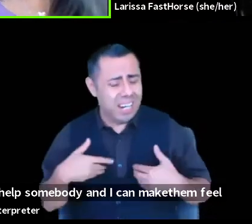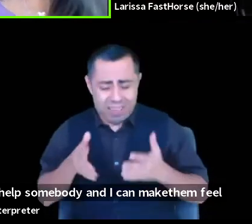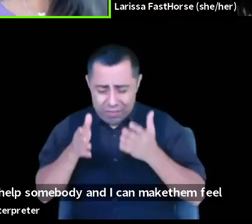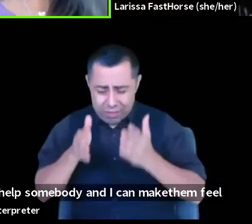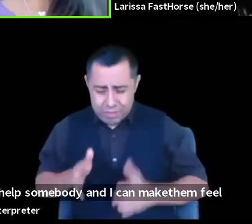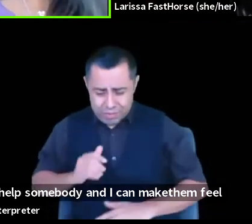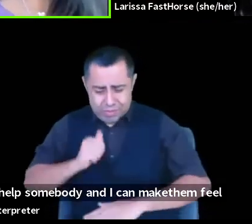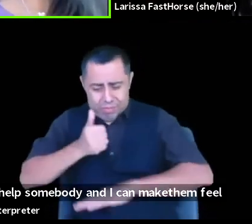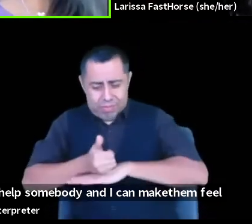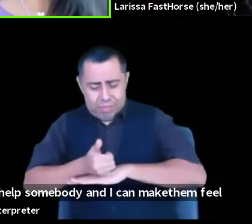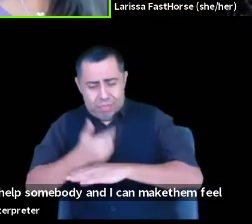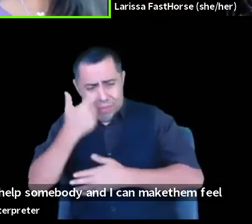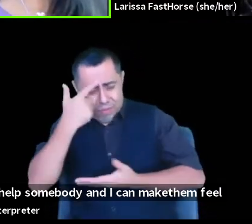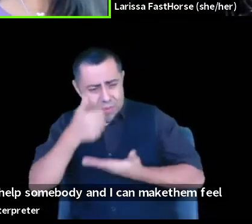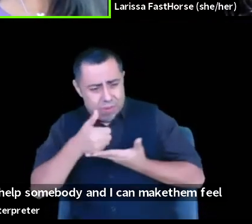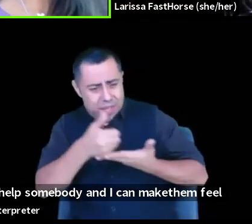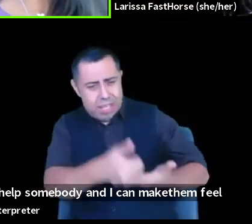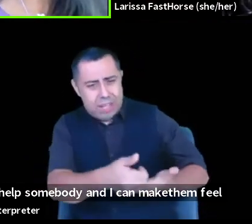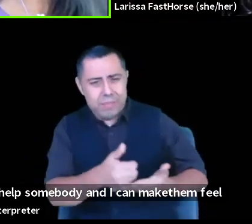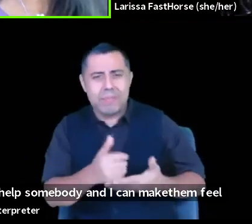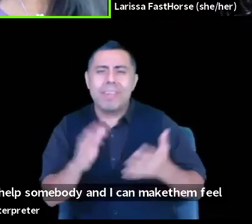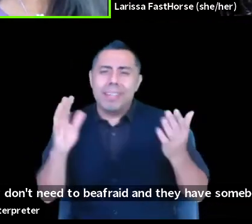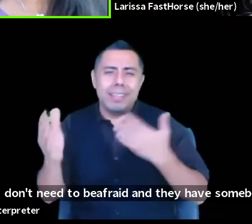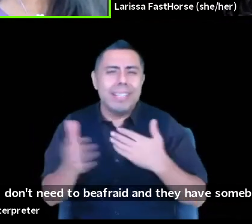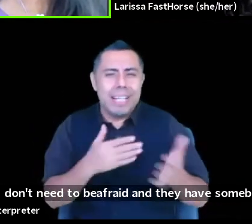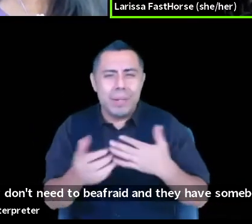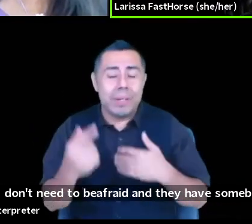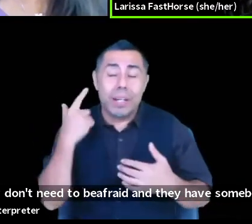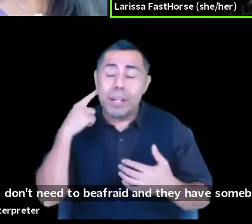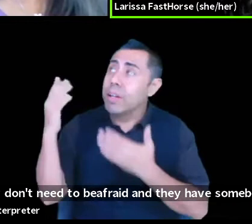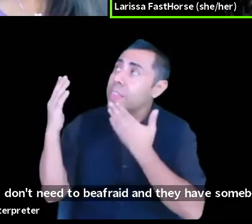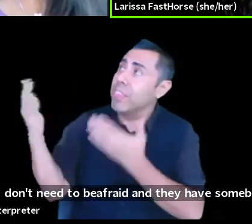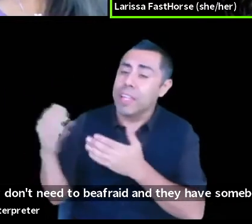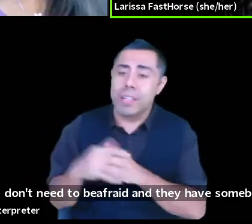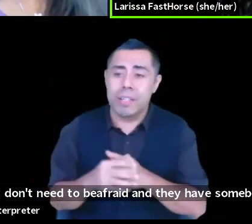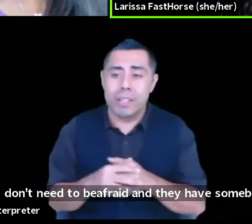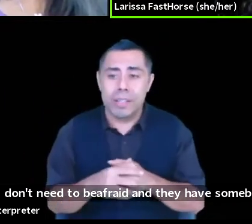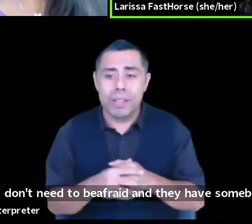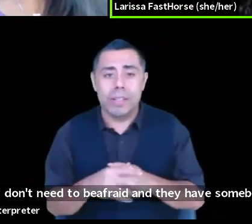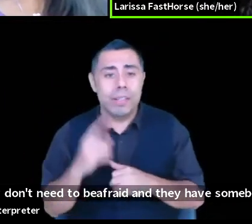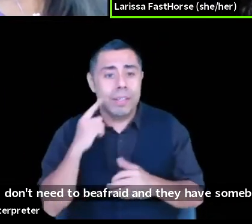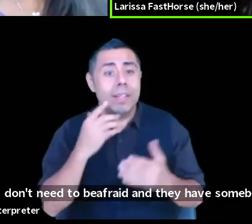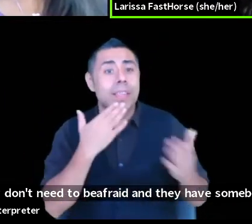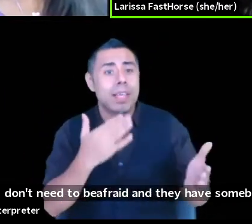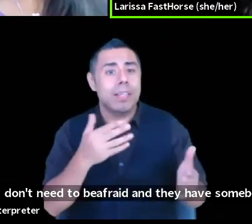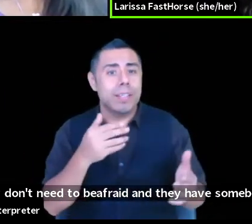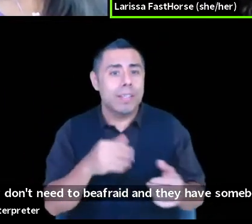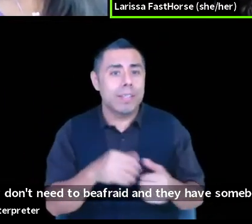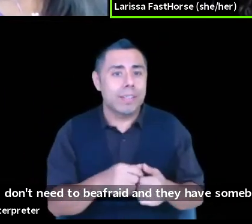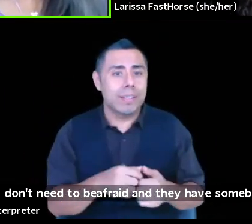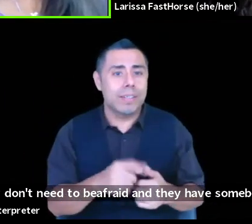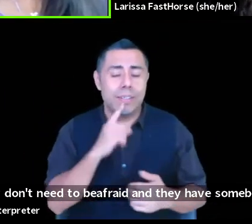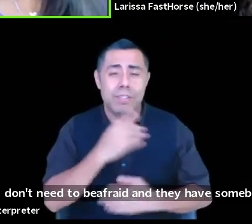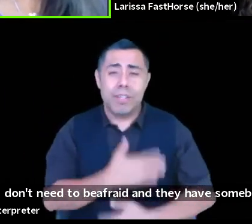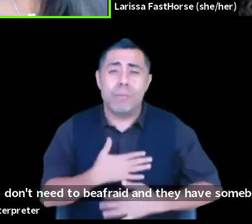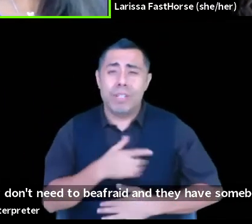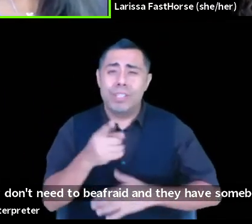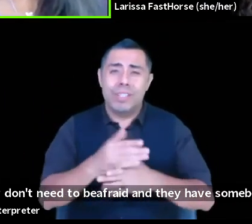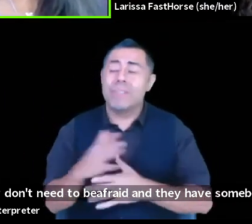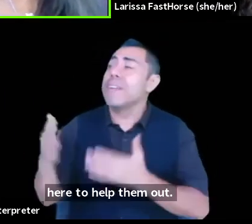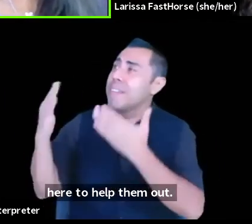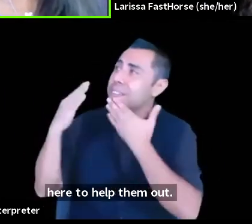So, anyway, thank you. I just that means so much to me. Thank you. Thank you. Thank you for listening.